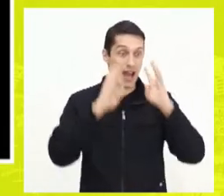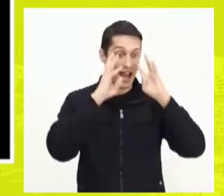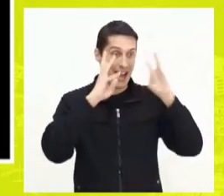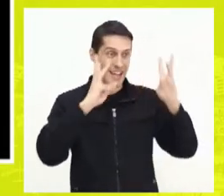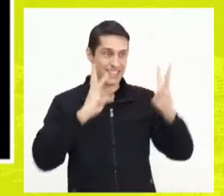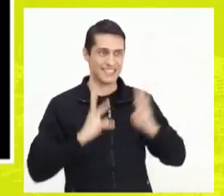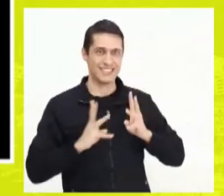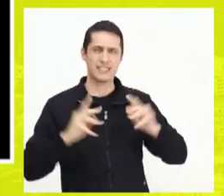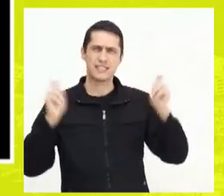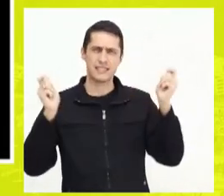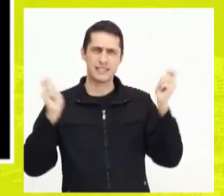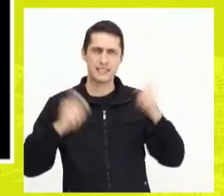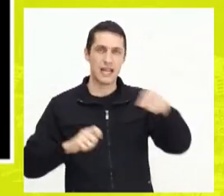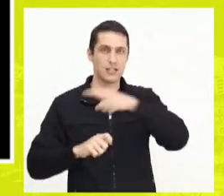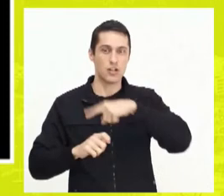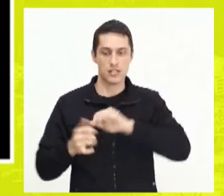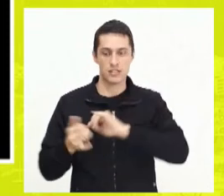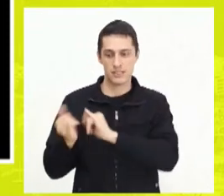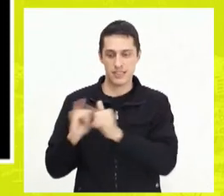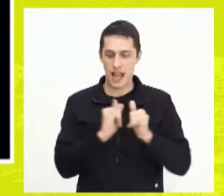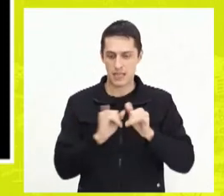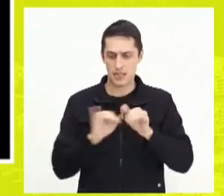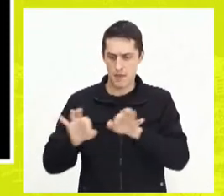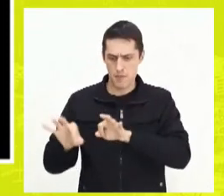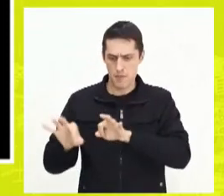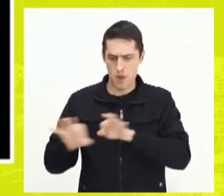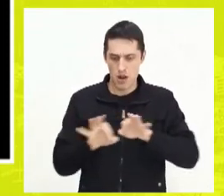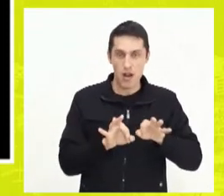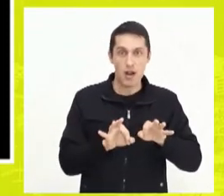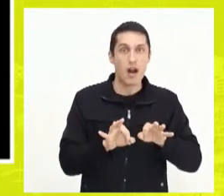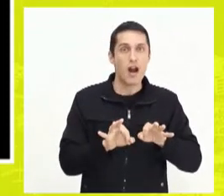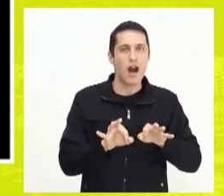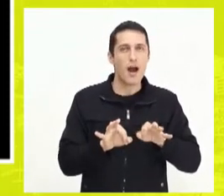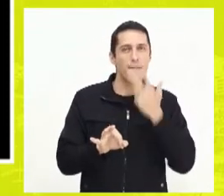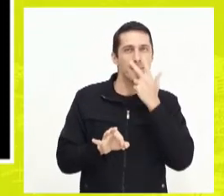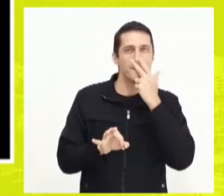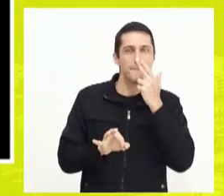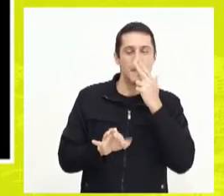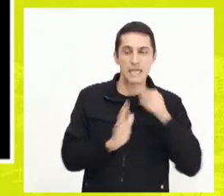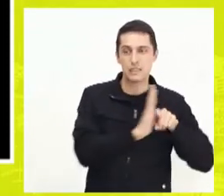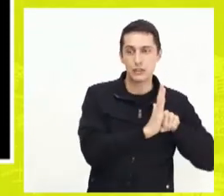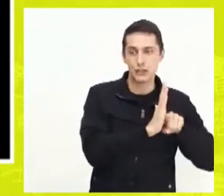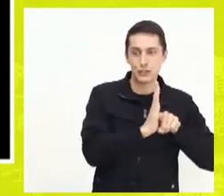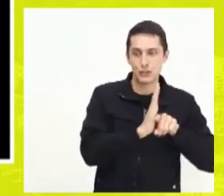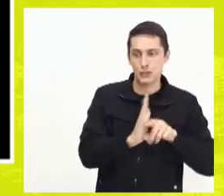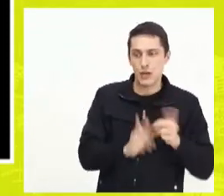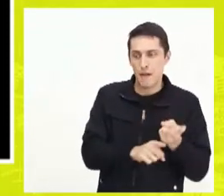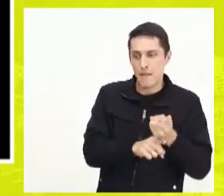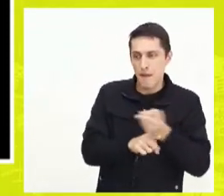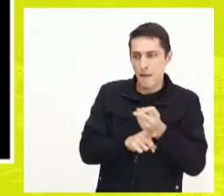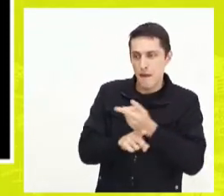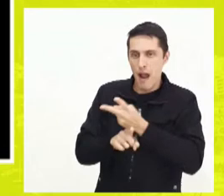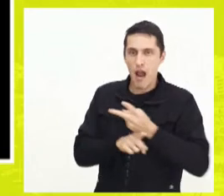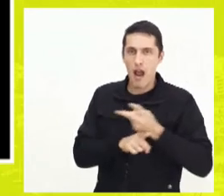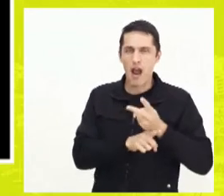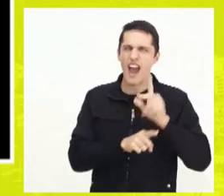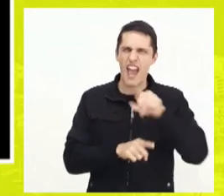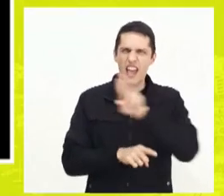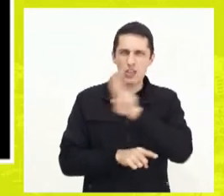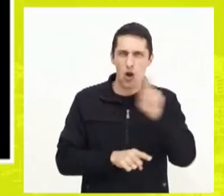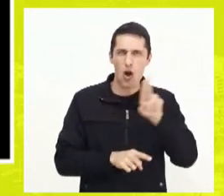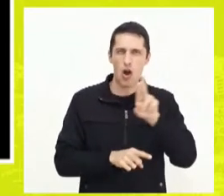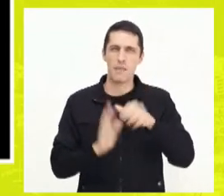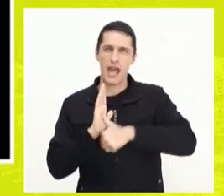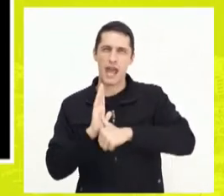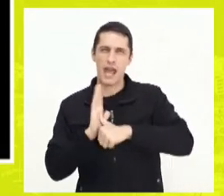attracting attention and then the attention is there for them to have data